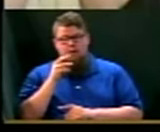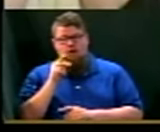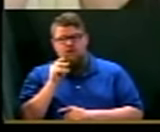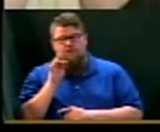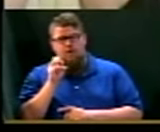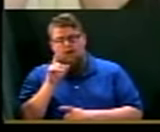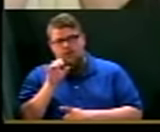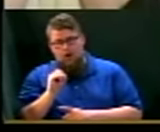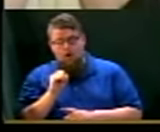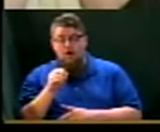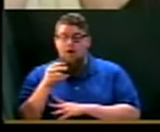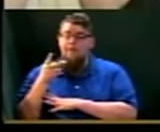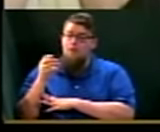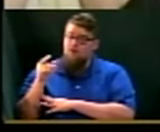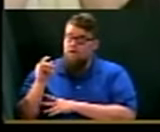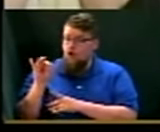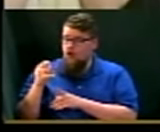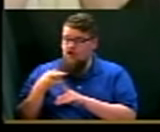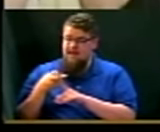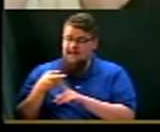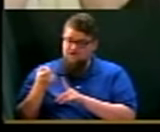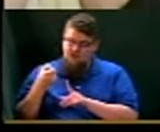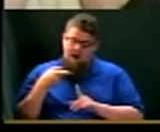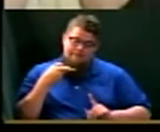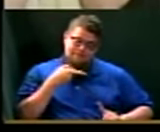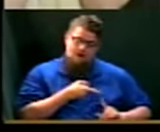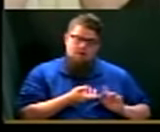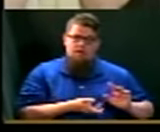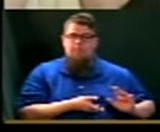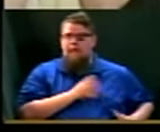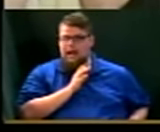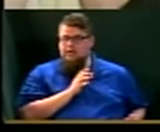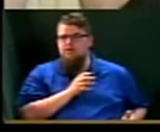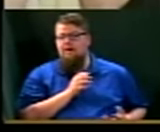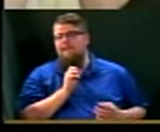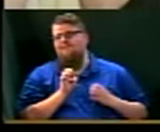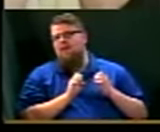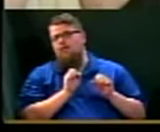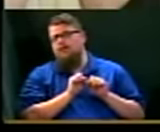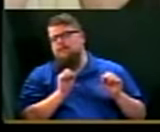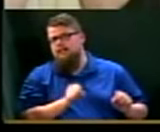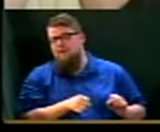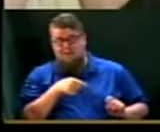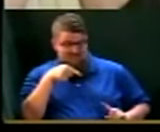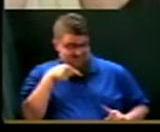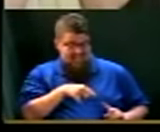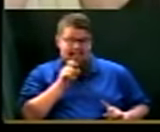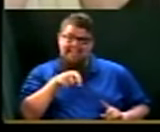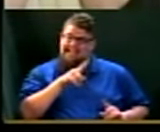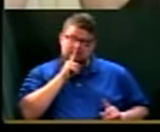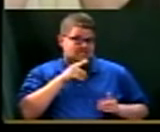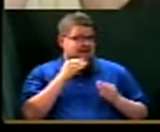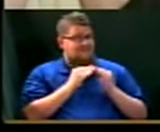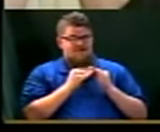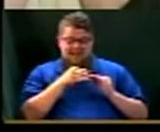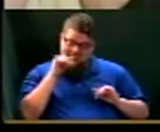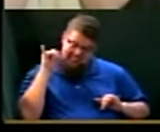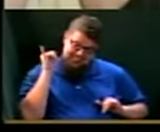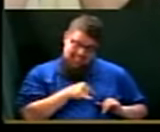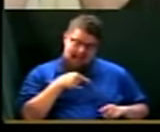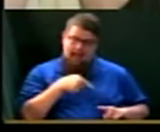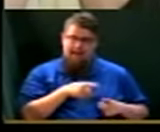portfolio is born out of the whole mess of the evaluation system. So that's what we need to get to.